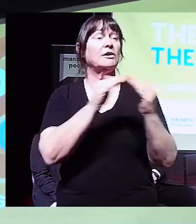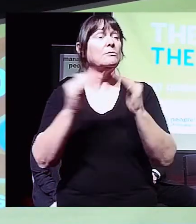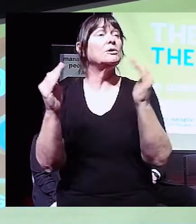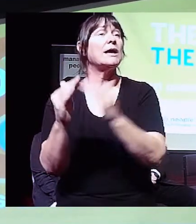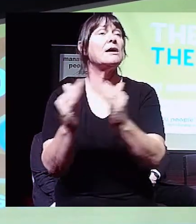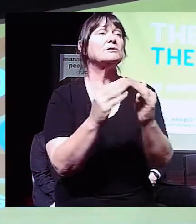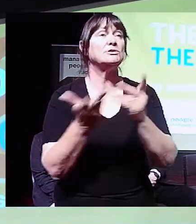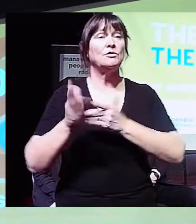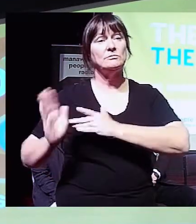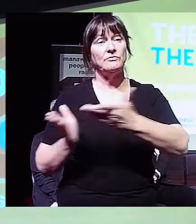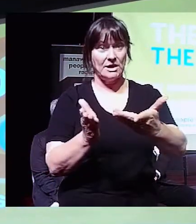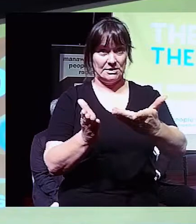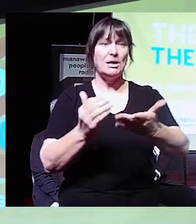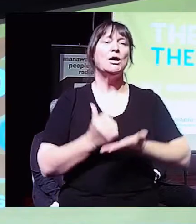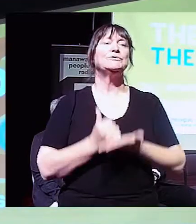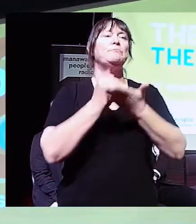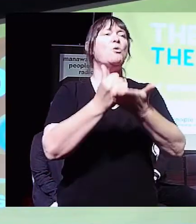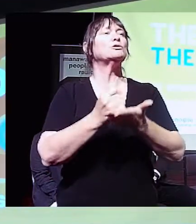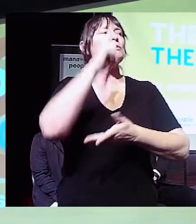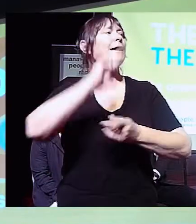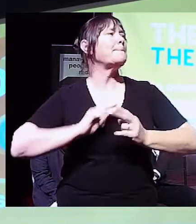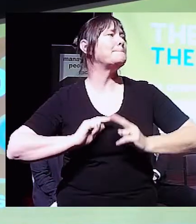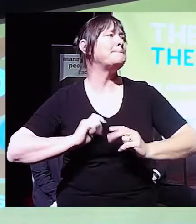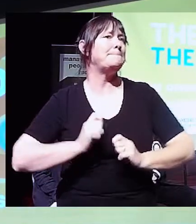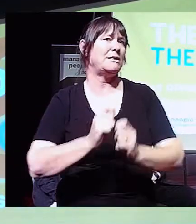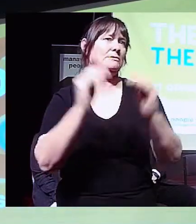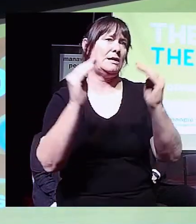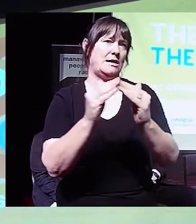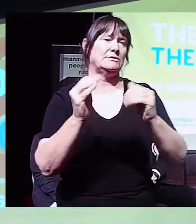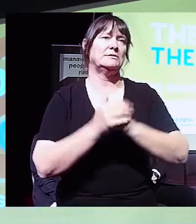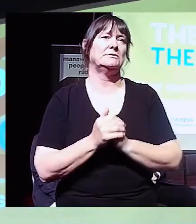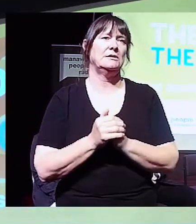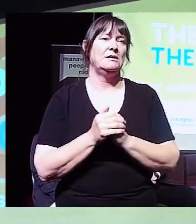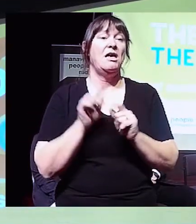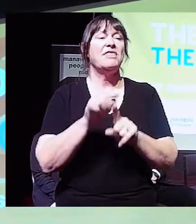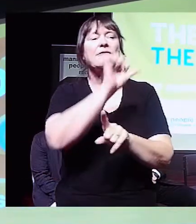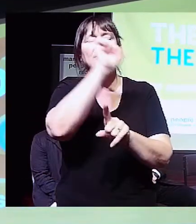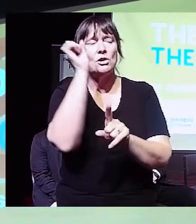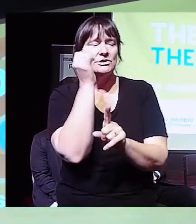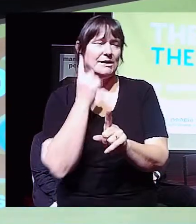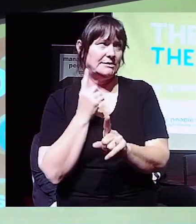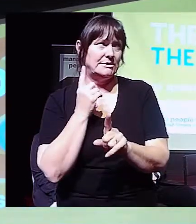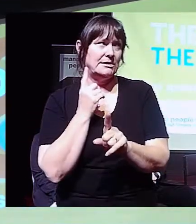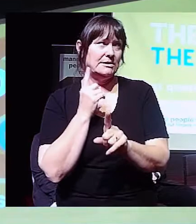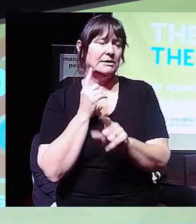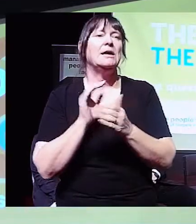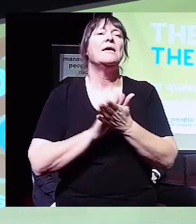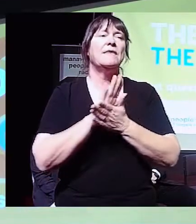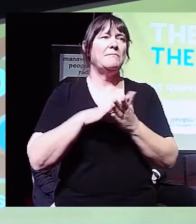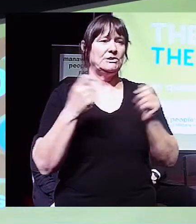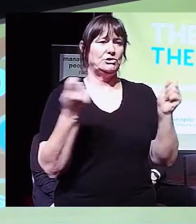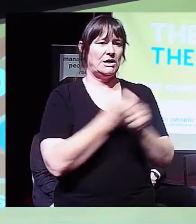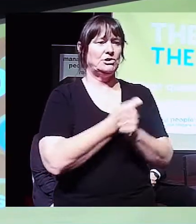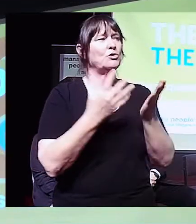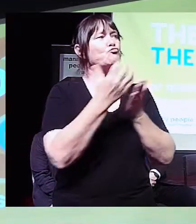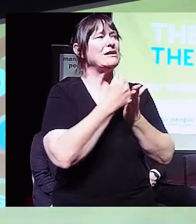the support that they need to get houses built, who have the knowledge and understanding of building houses in our city. And that is repealing and replacing the Resource